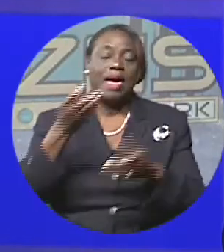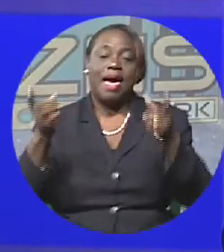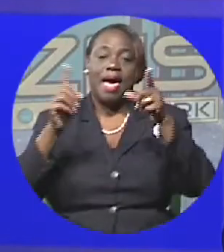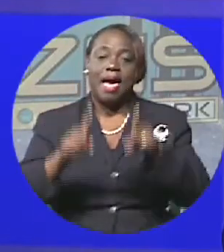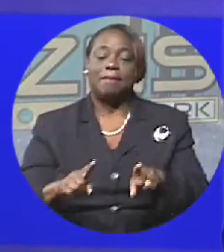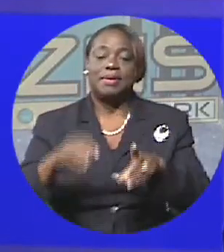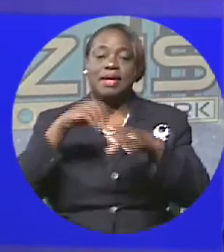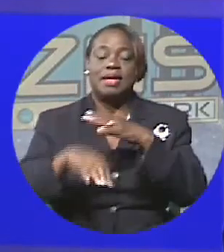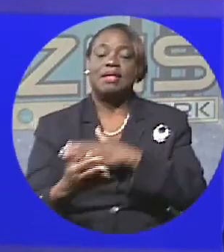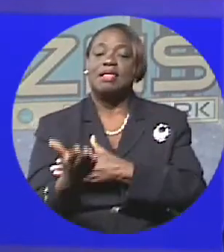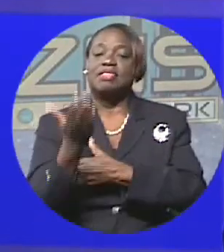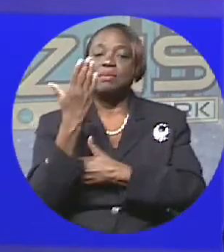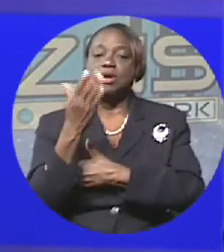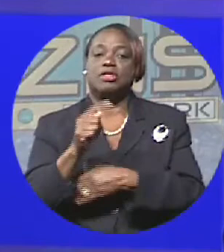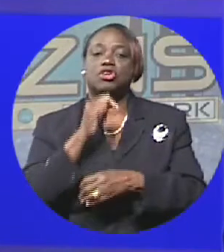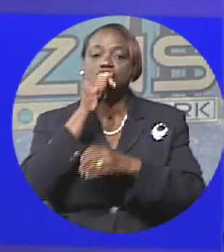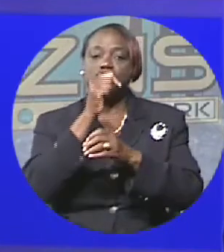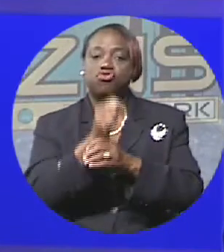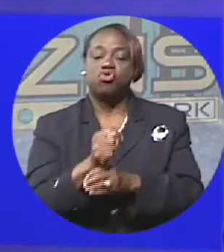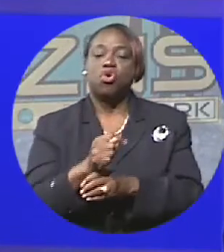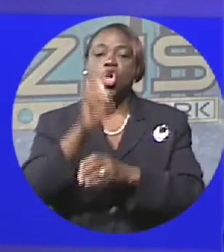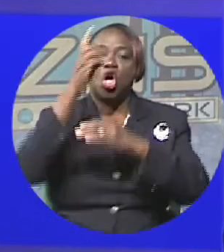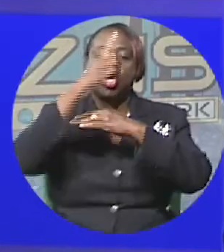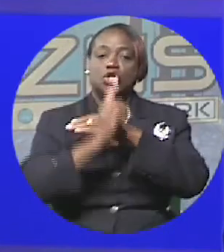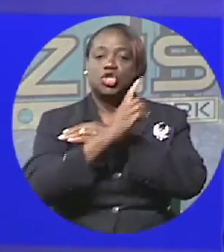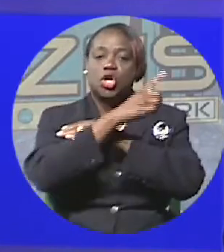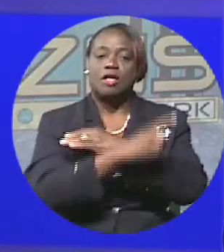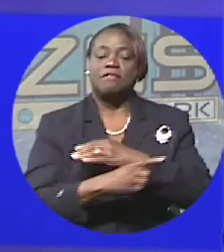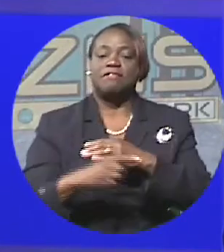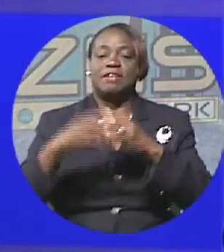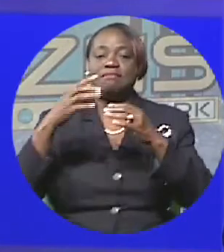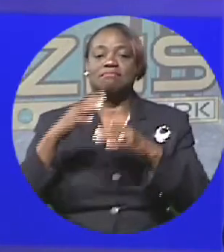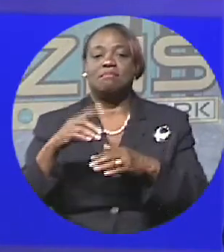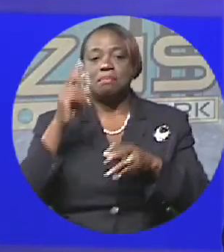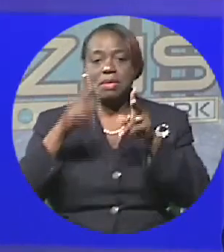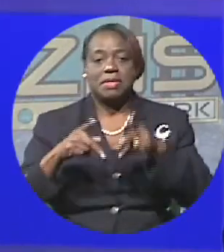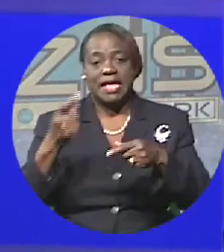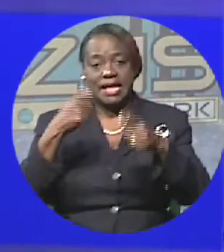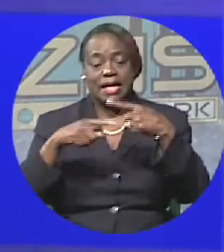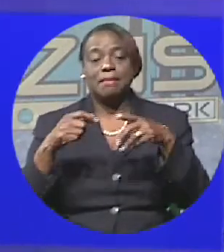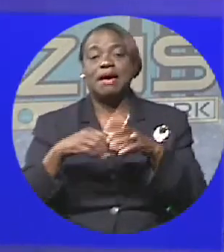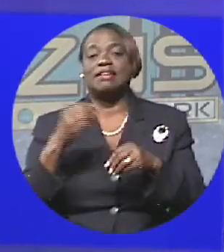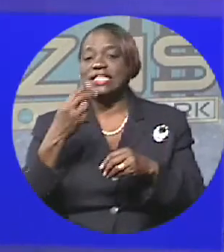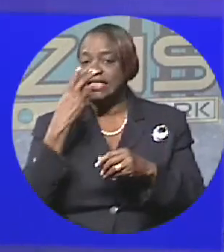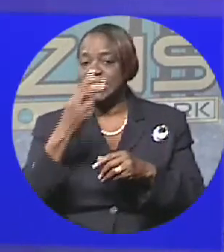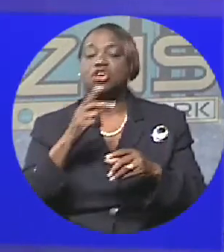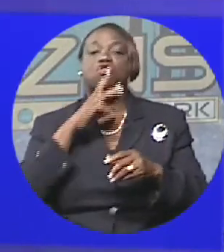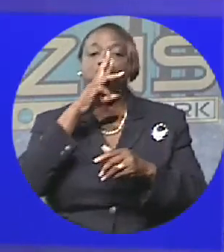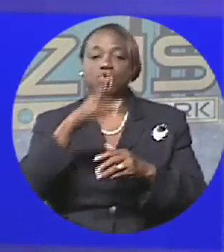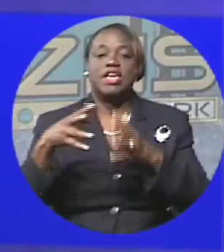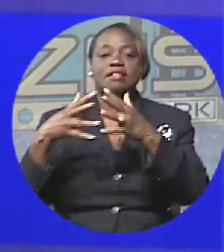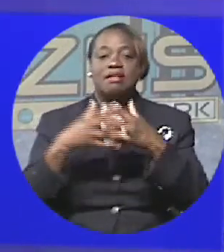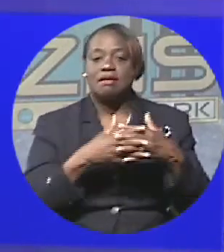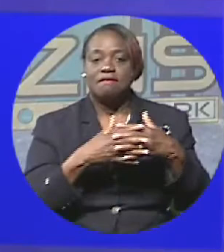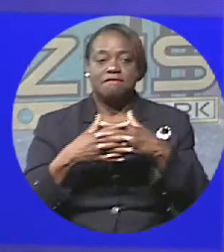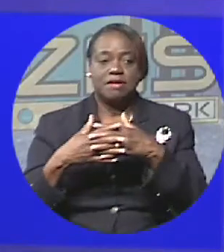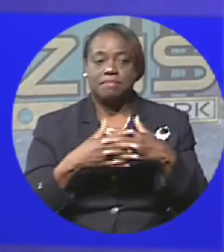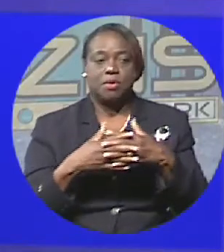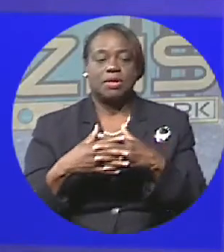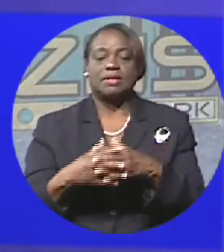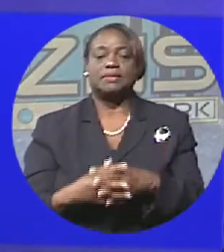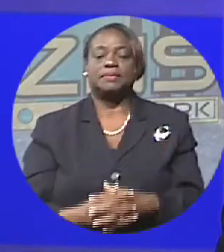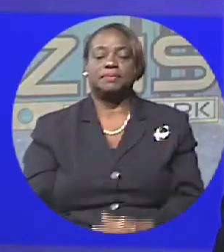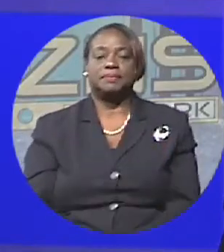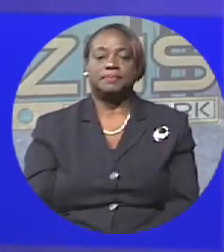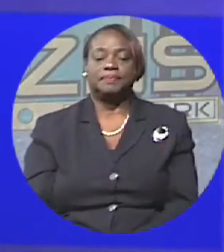in the afternoon. And you true Dolphin fans want to come out and see some real good football. And that will do it for sports. Stay tuned. The Bahamas Tonight comes